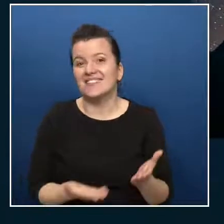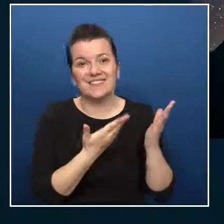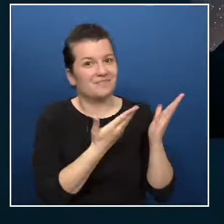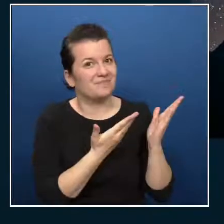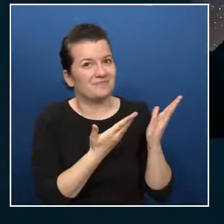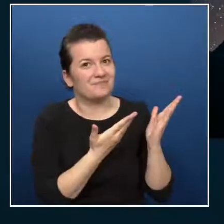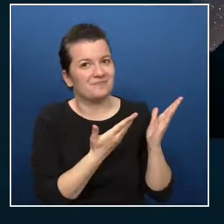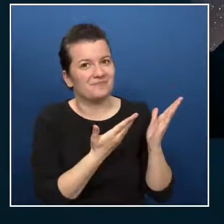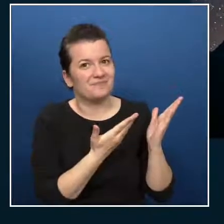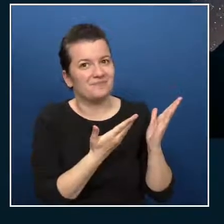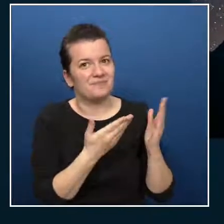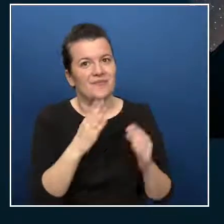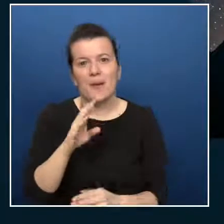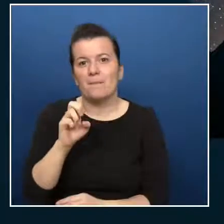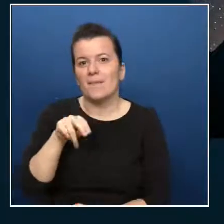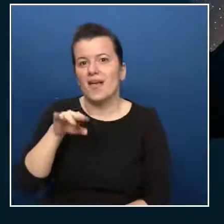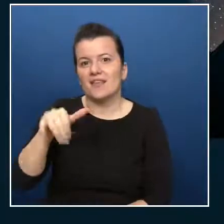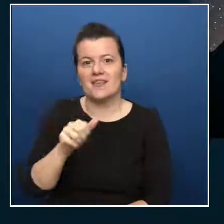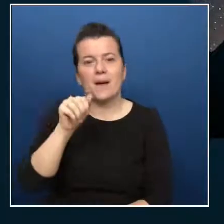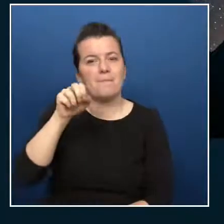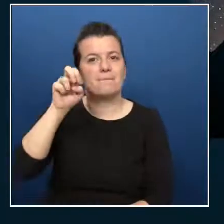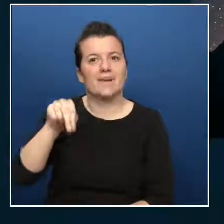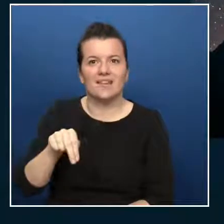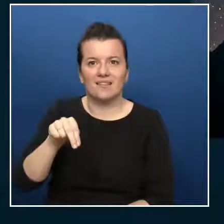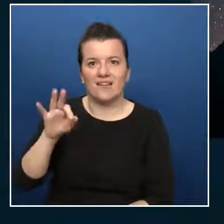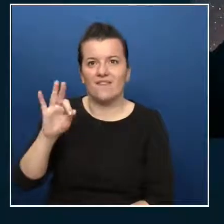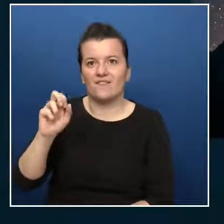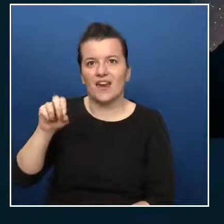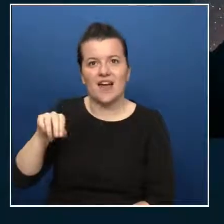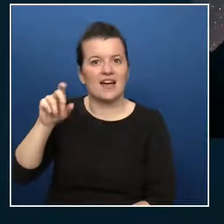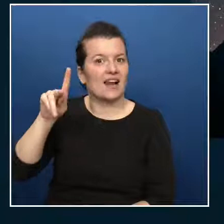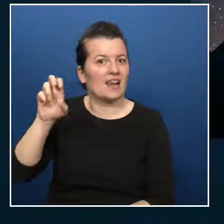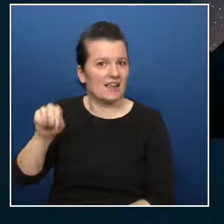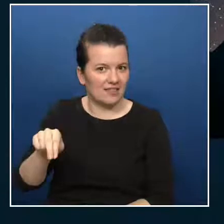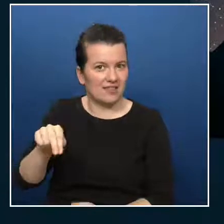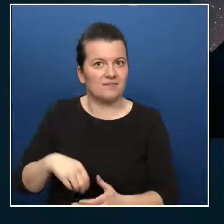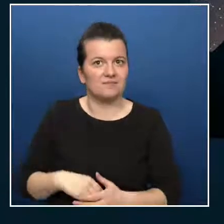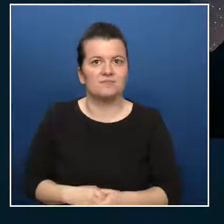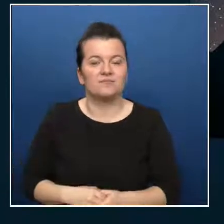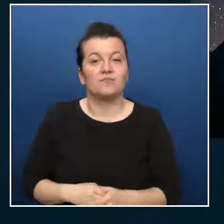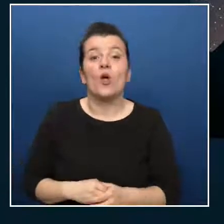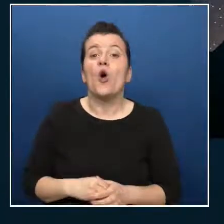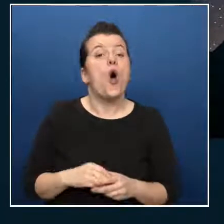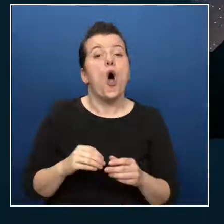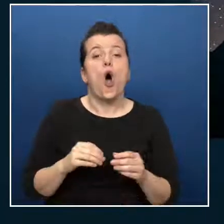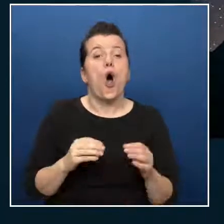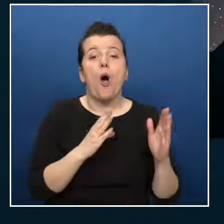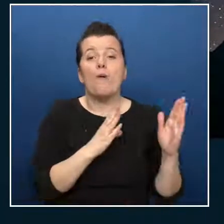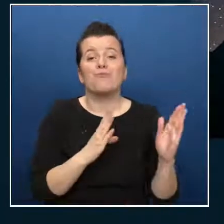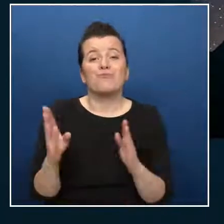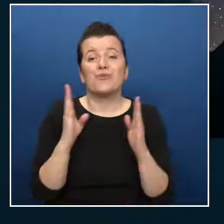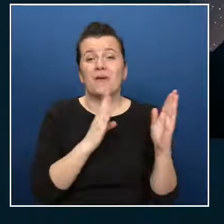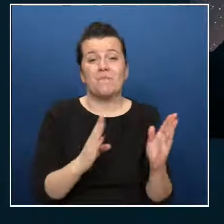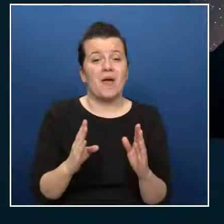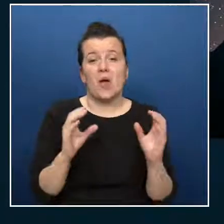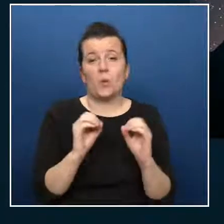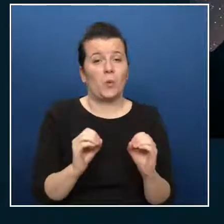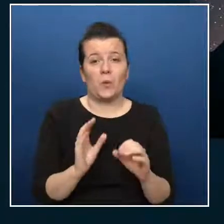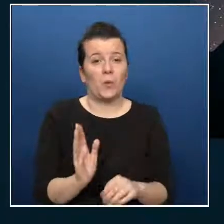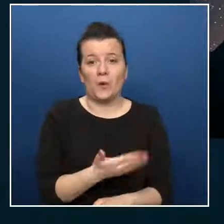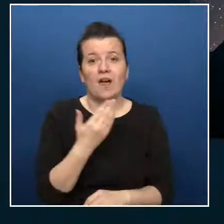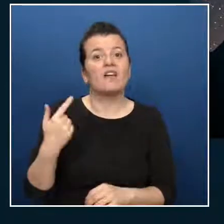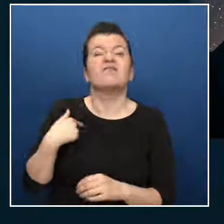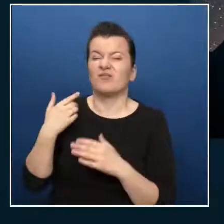Franklin that by failing to prepare, you are preparing to fail. So take note of